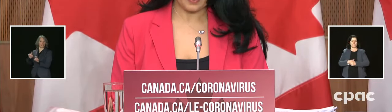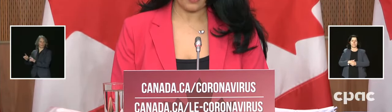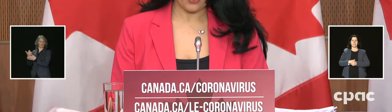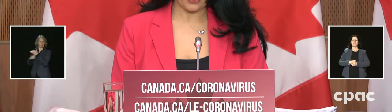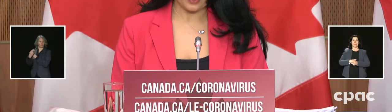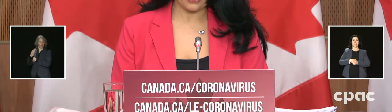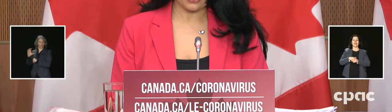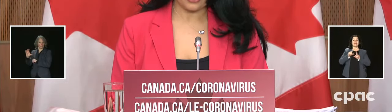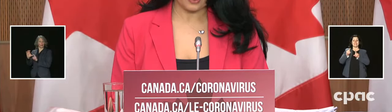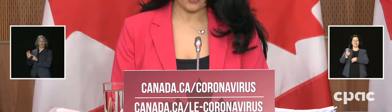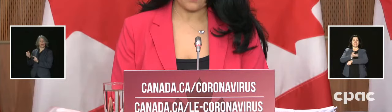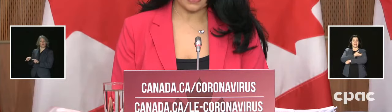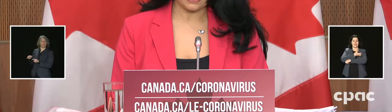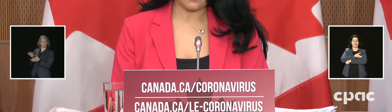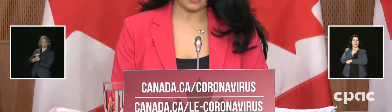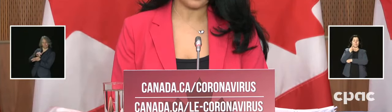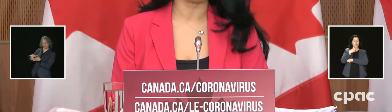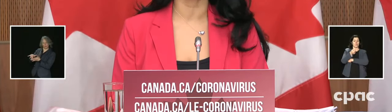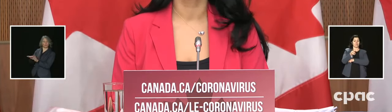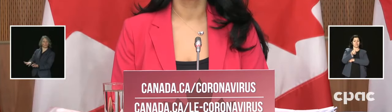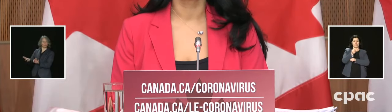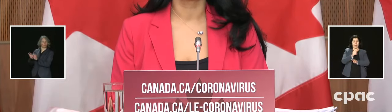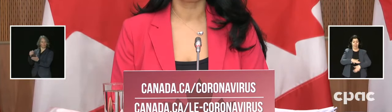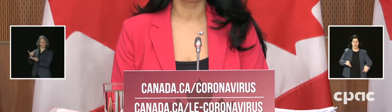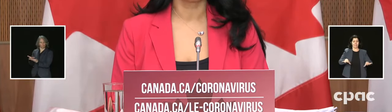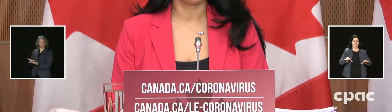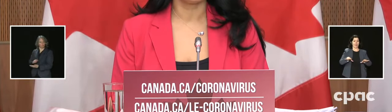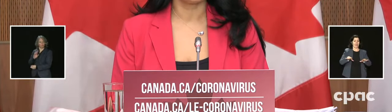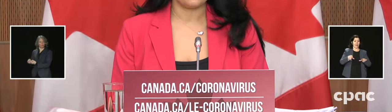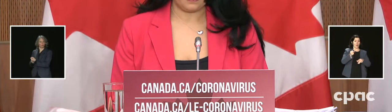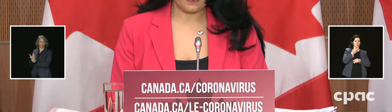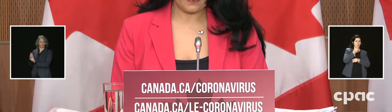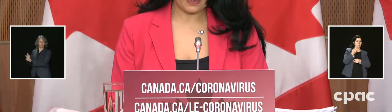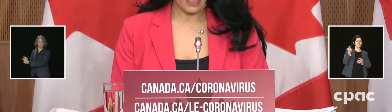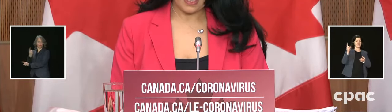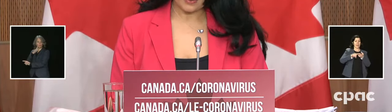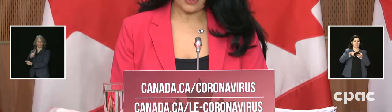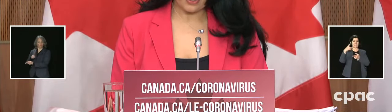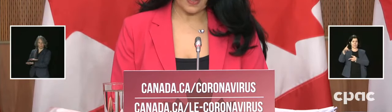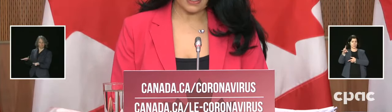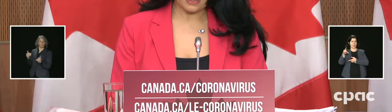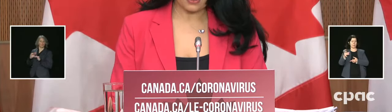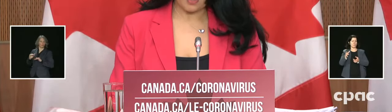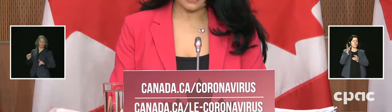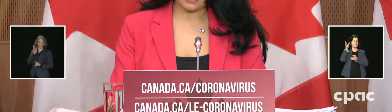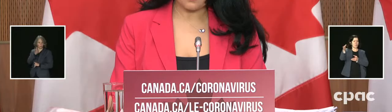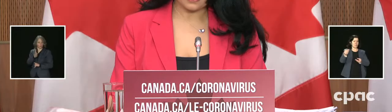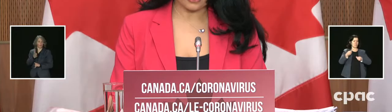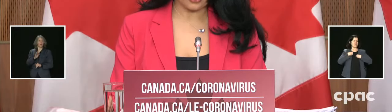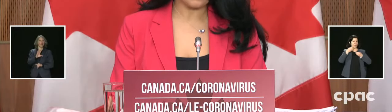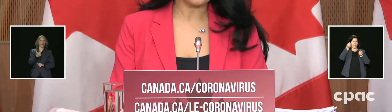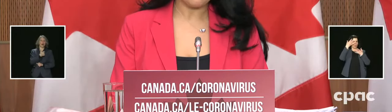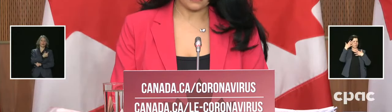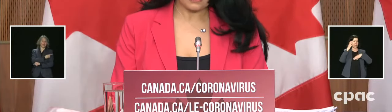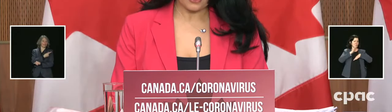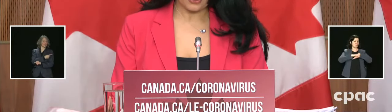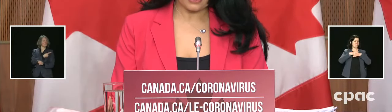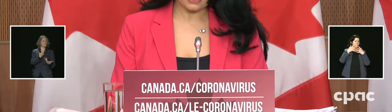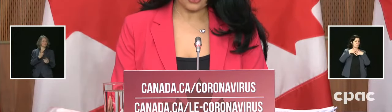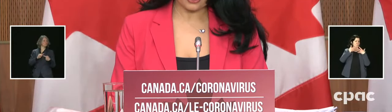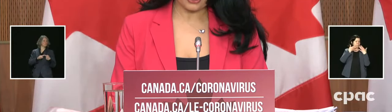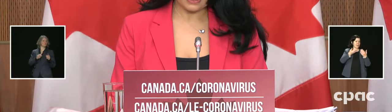this will be important research to support vaccine availability for Canadians of all ages. As with other vaccines, common side effects include pain